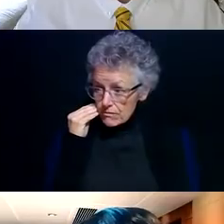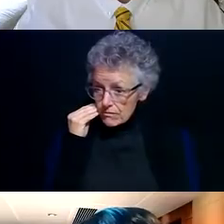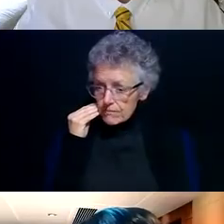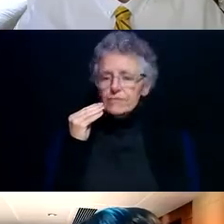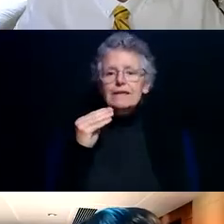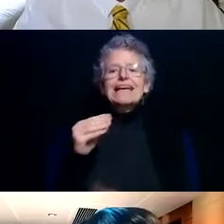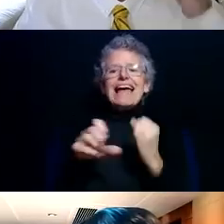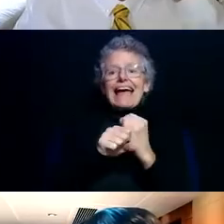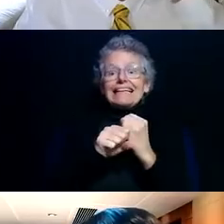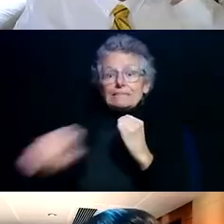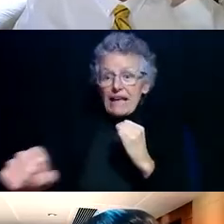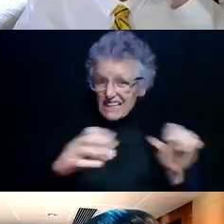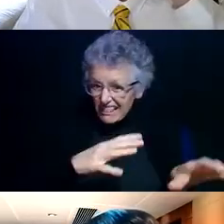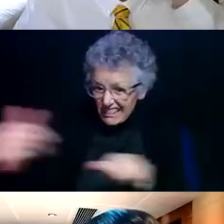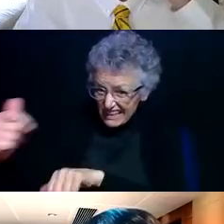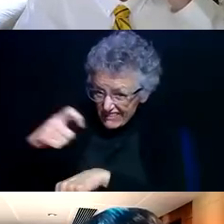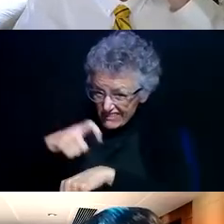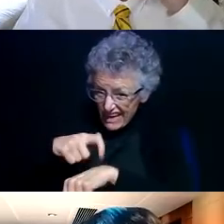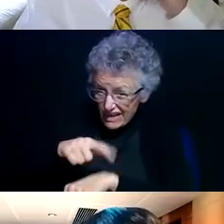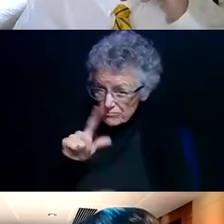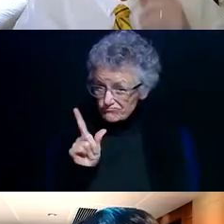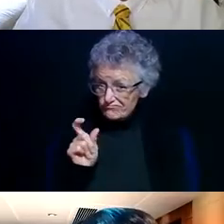Expanded leave time.